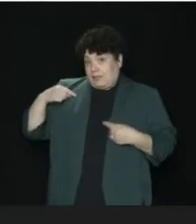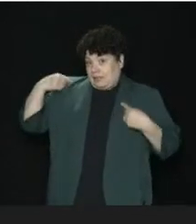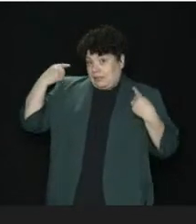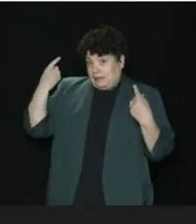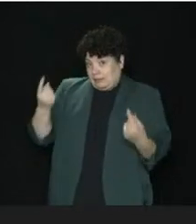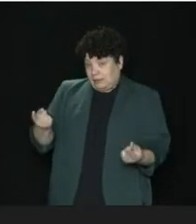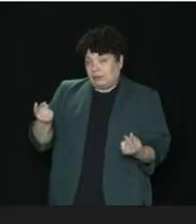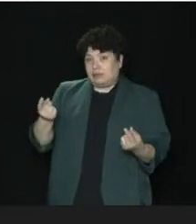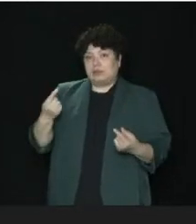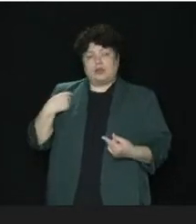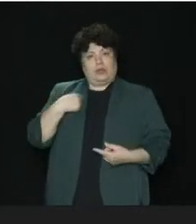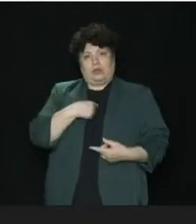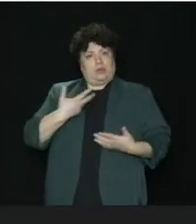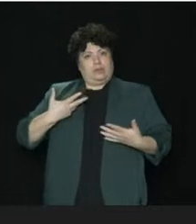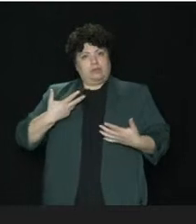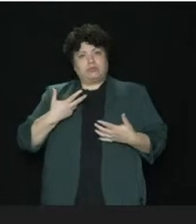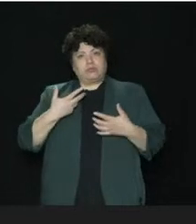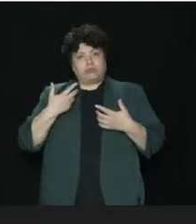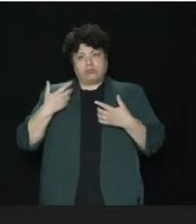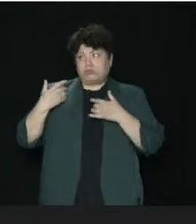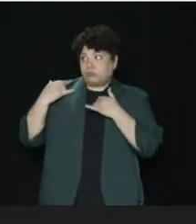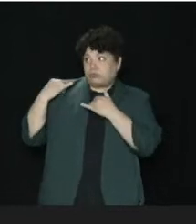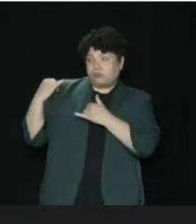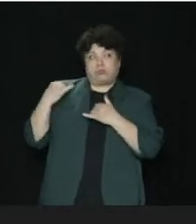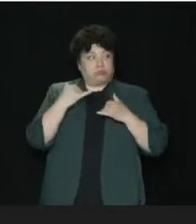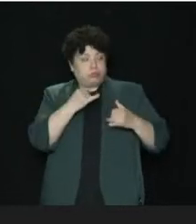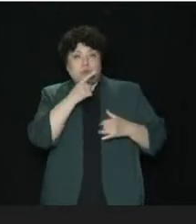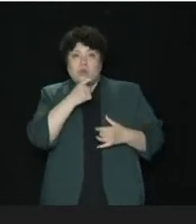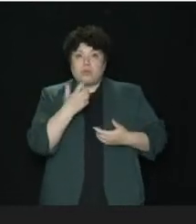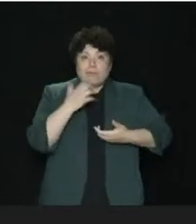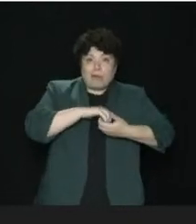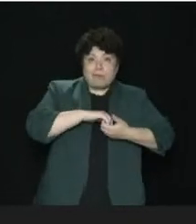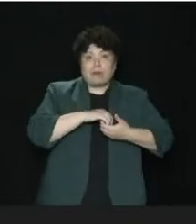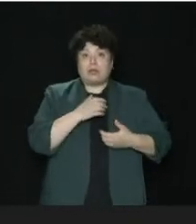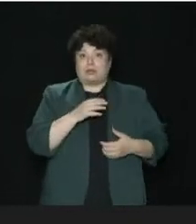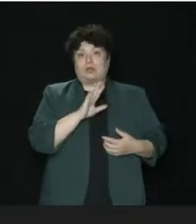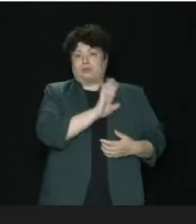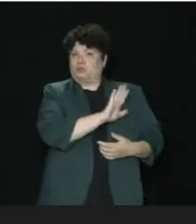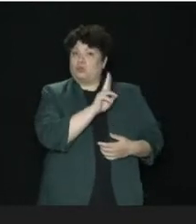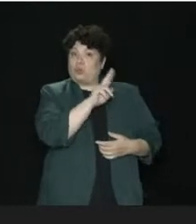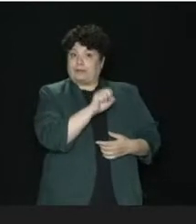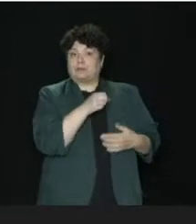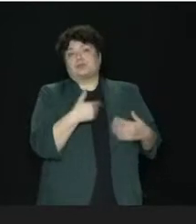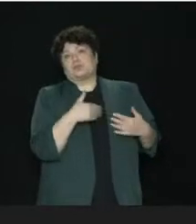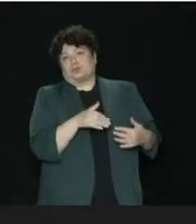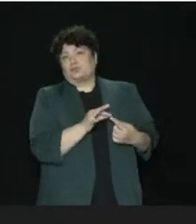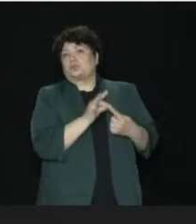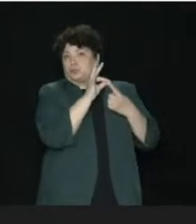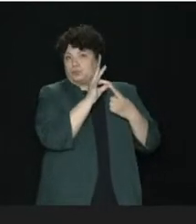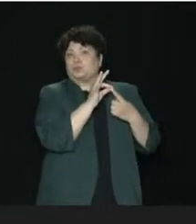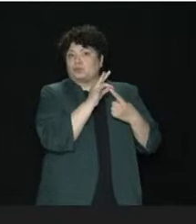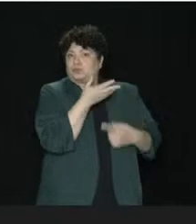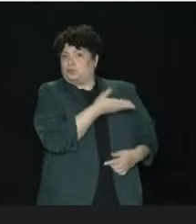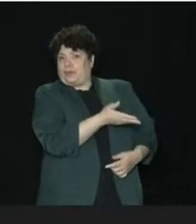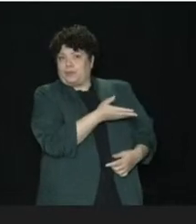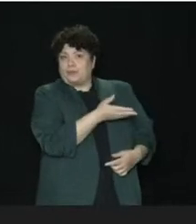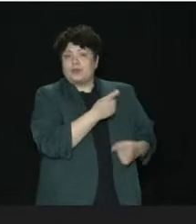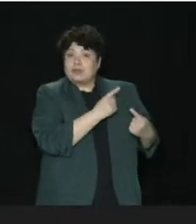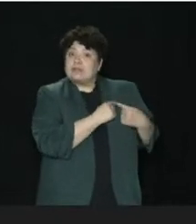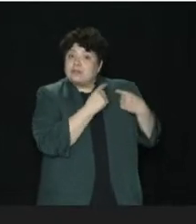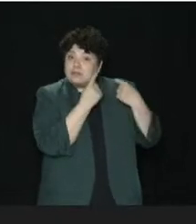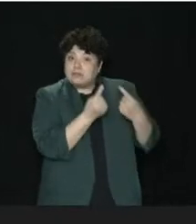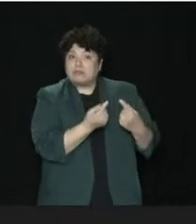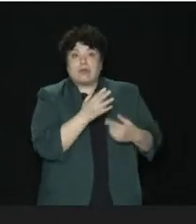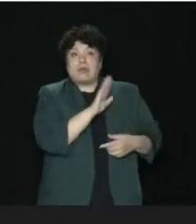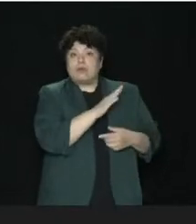to align ourselves with our partners, particularly the United States. That's what we've done on, with the